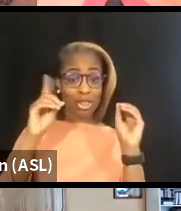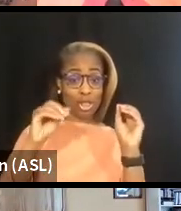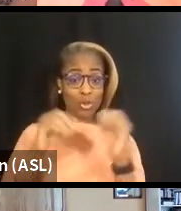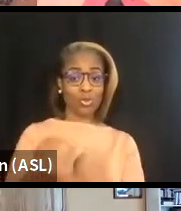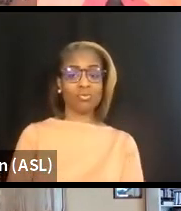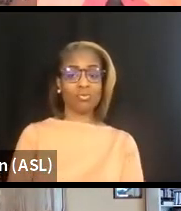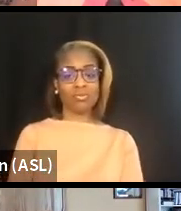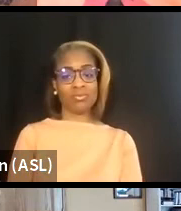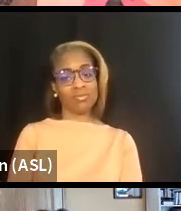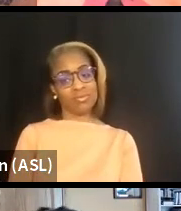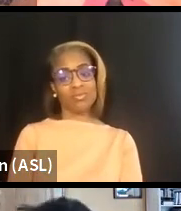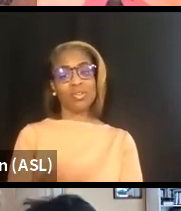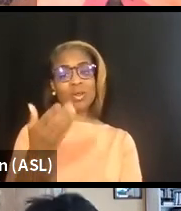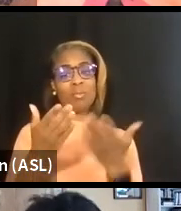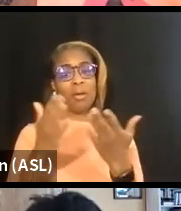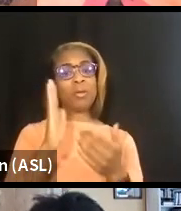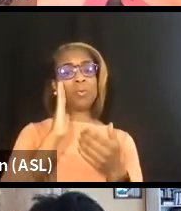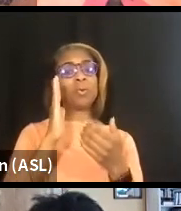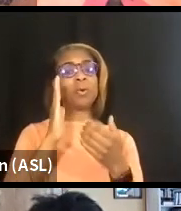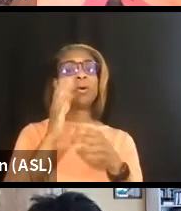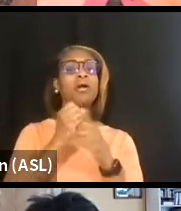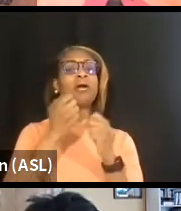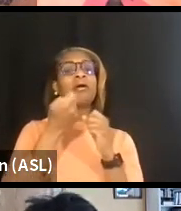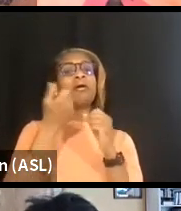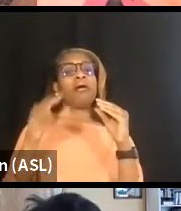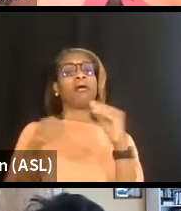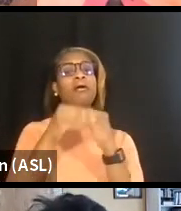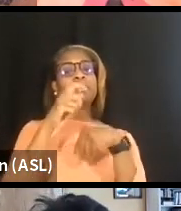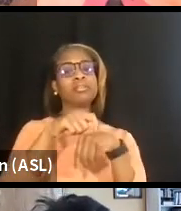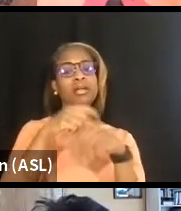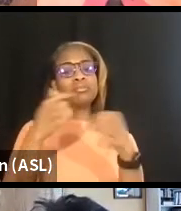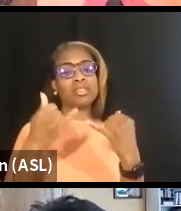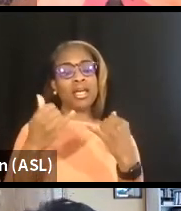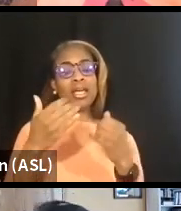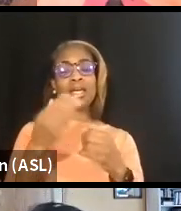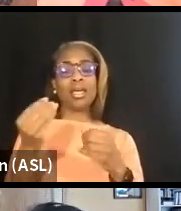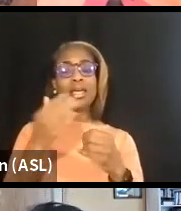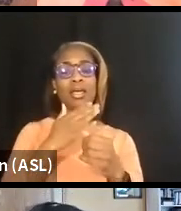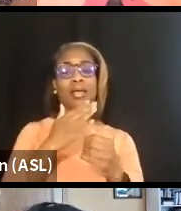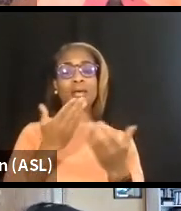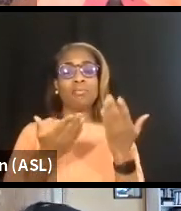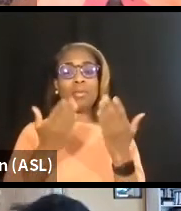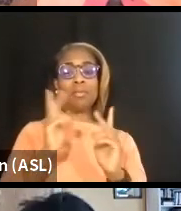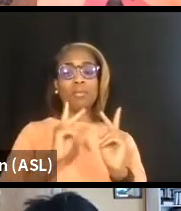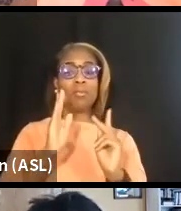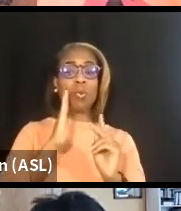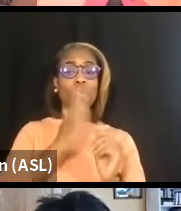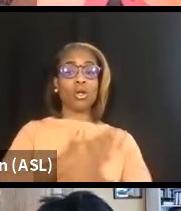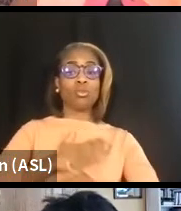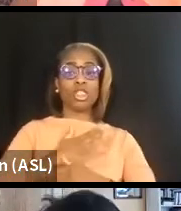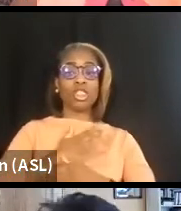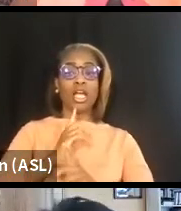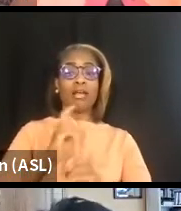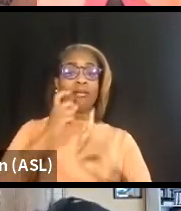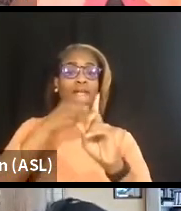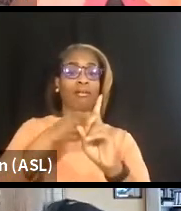You may gain a little bit of time today. And maybe people would appreciate the gift of 45 minutes today.